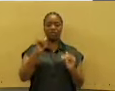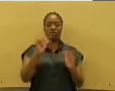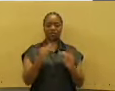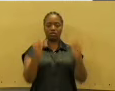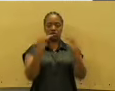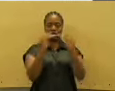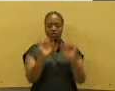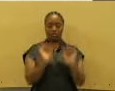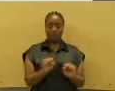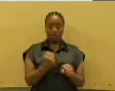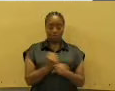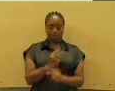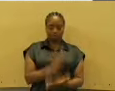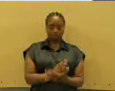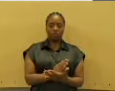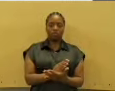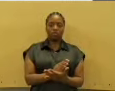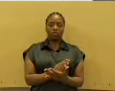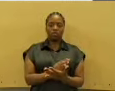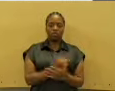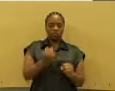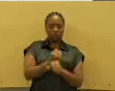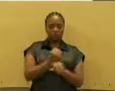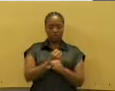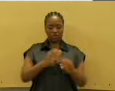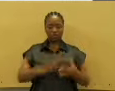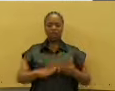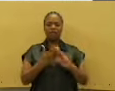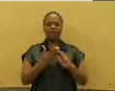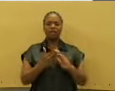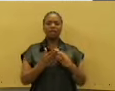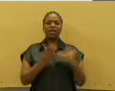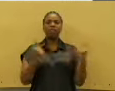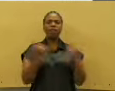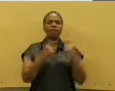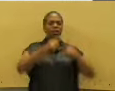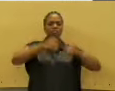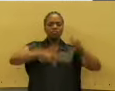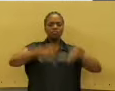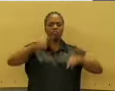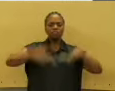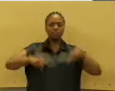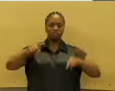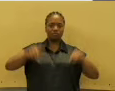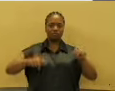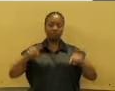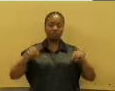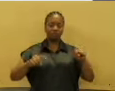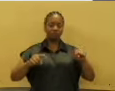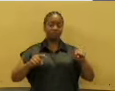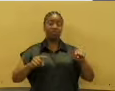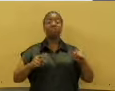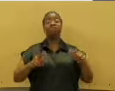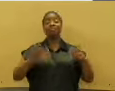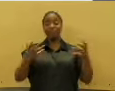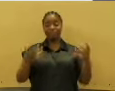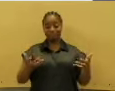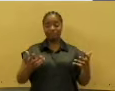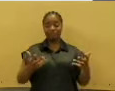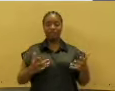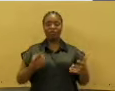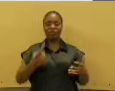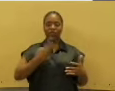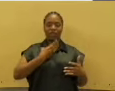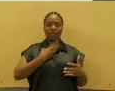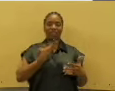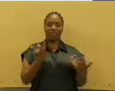promoting and working toward a society that celebrates diversity and equality. So very much self-promotional,